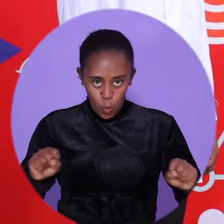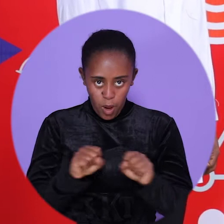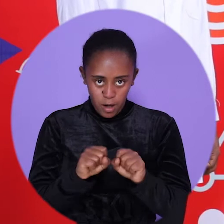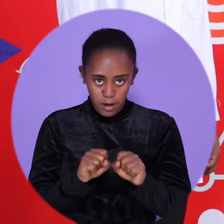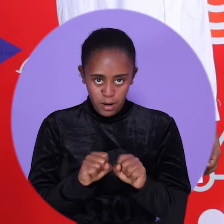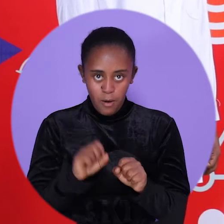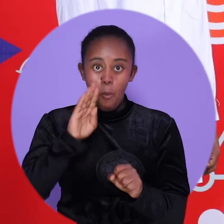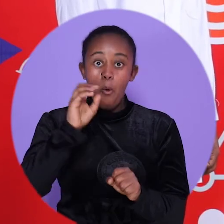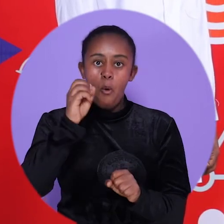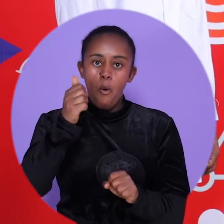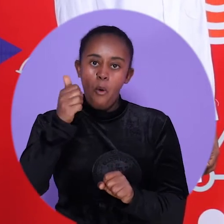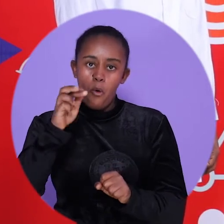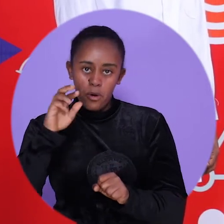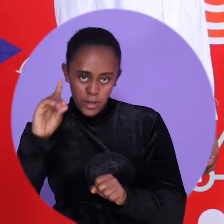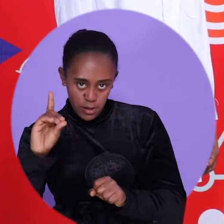a square.